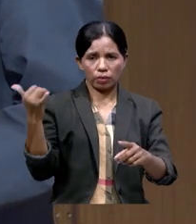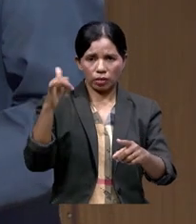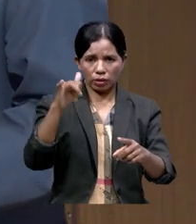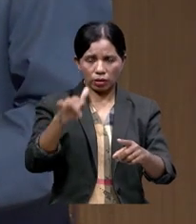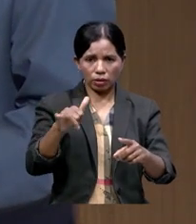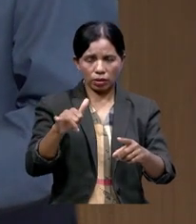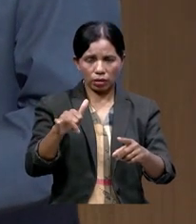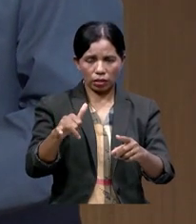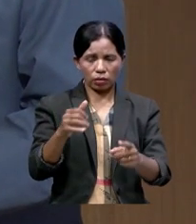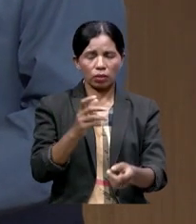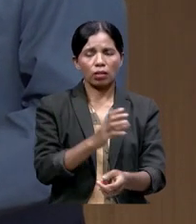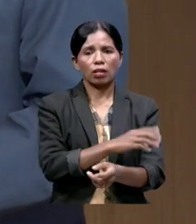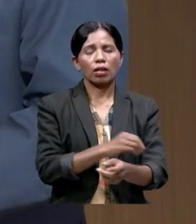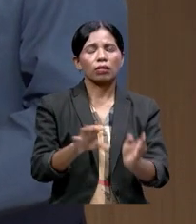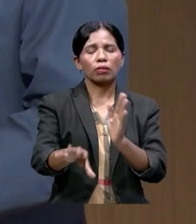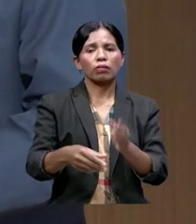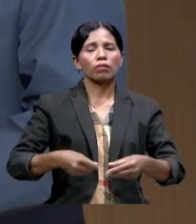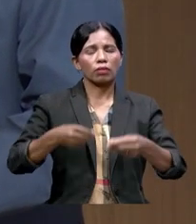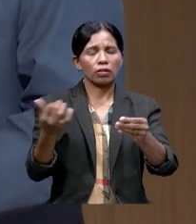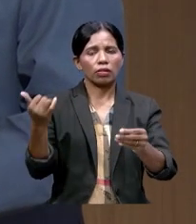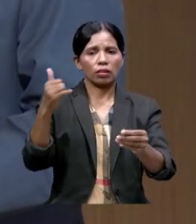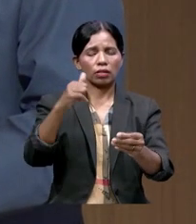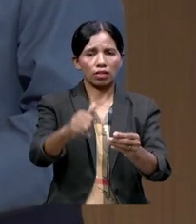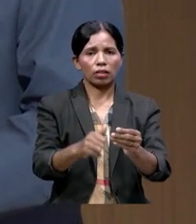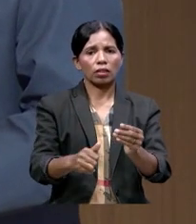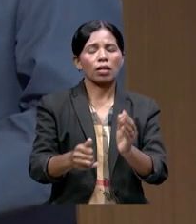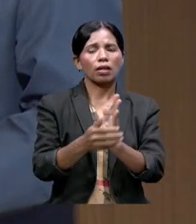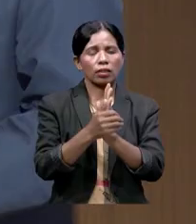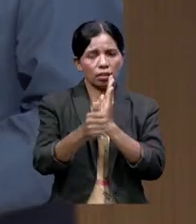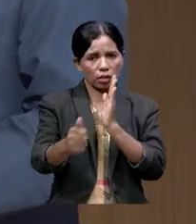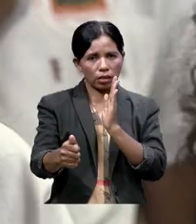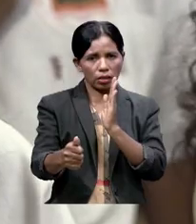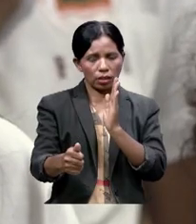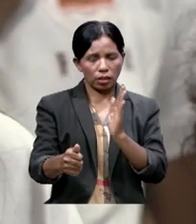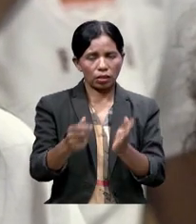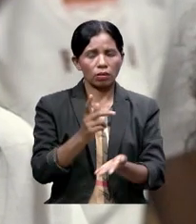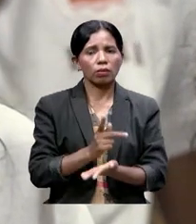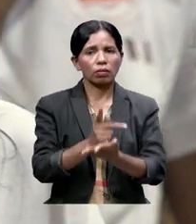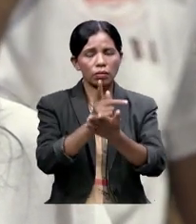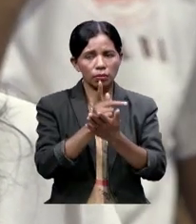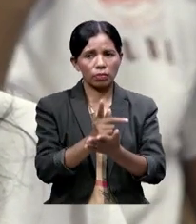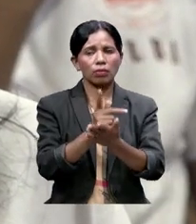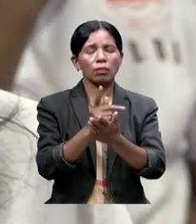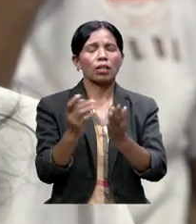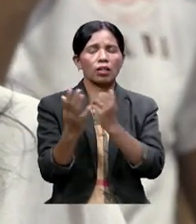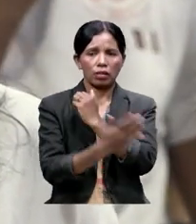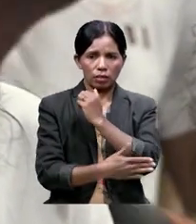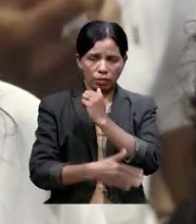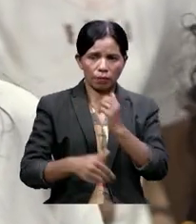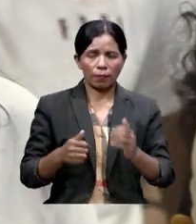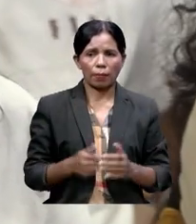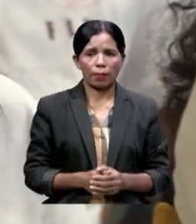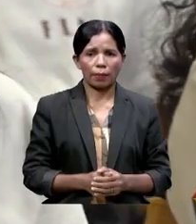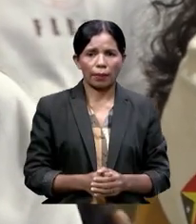their potential. And we are taking concrete actions. Timor-Leste's development